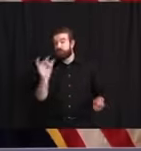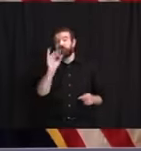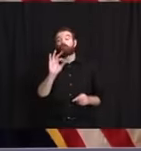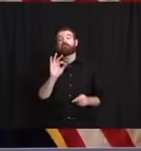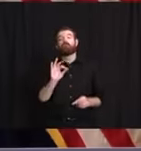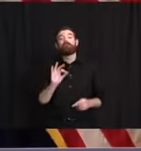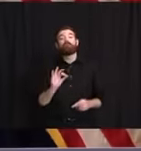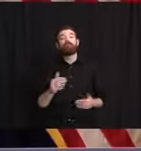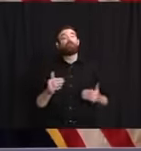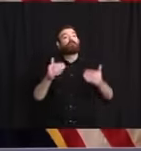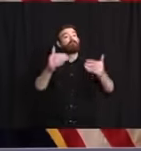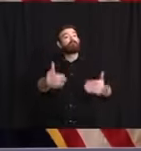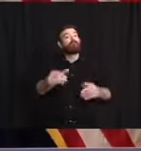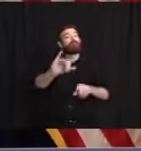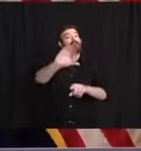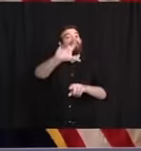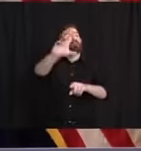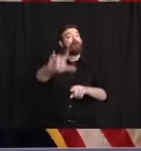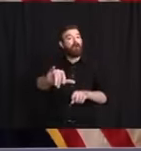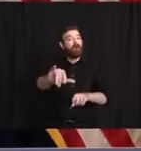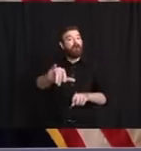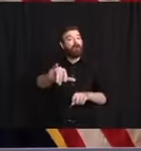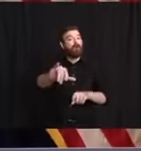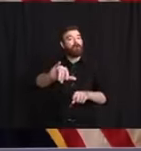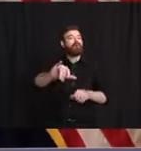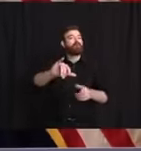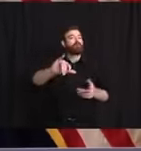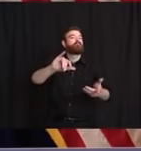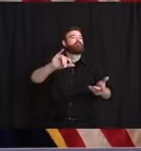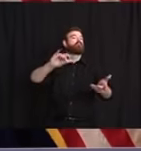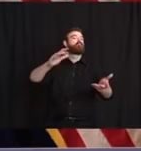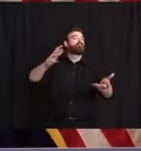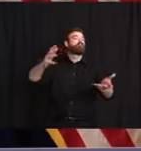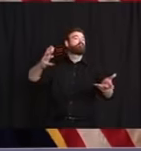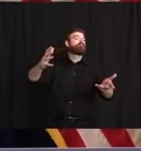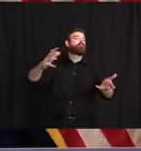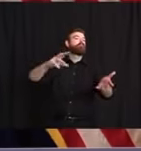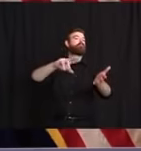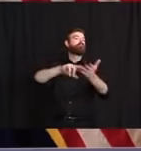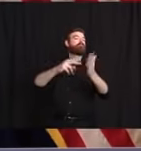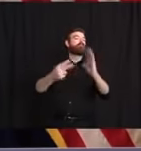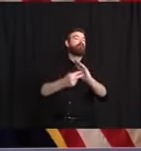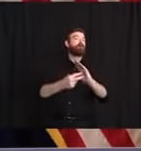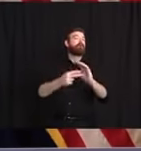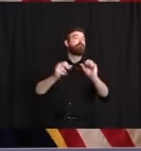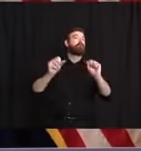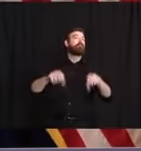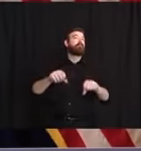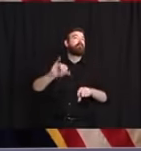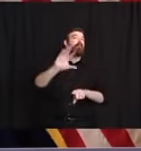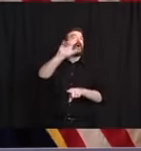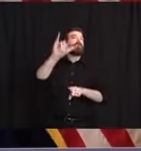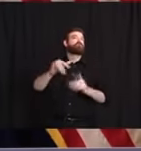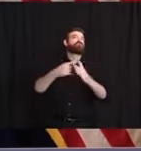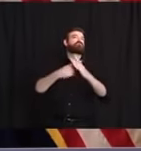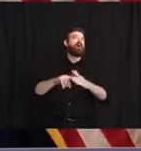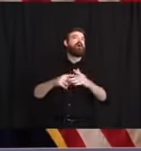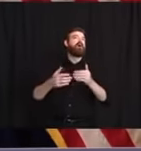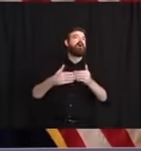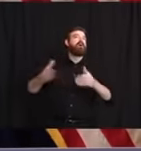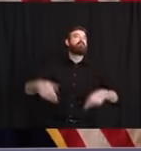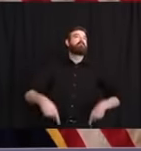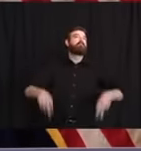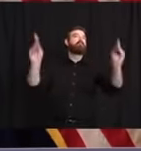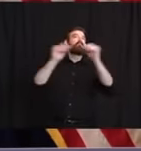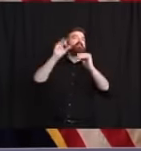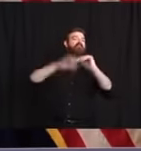any type of gathering outside larger than 25 is much more likely to be a safe activity. So that's what we were looking to. And